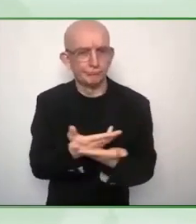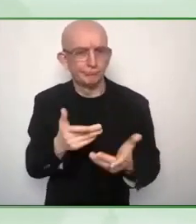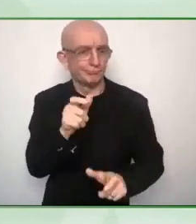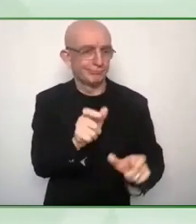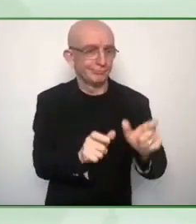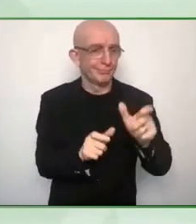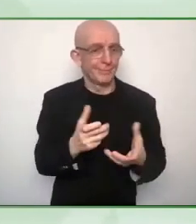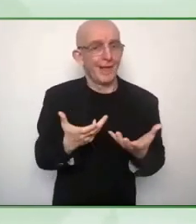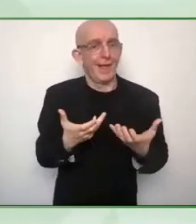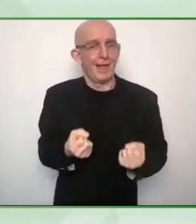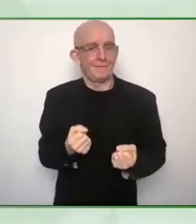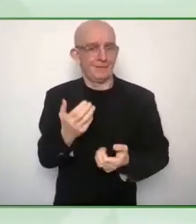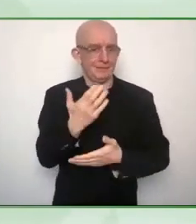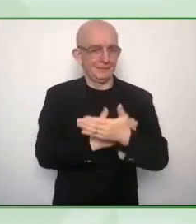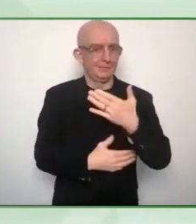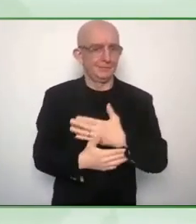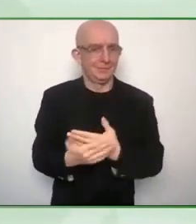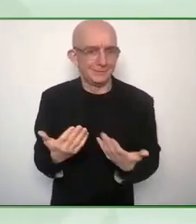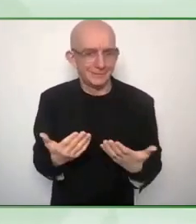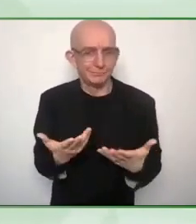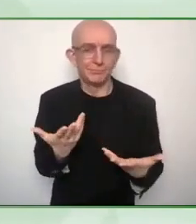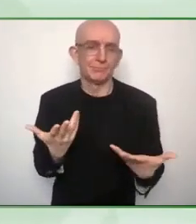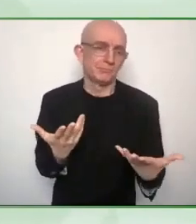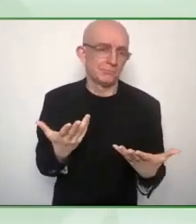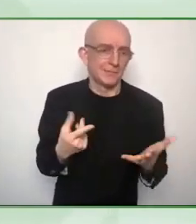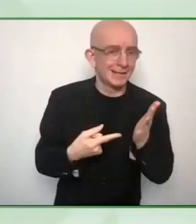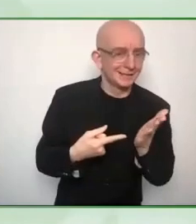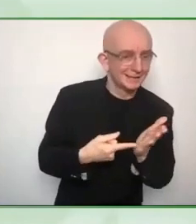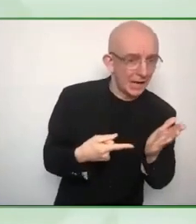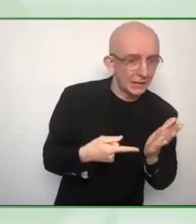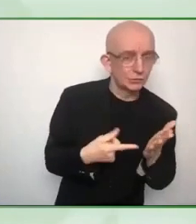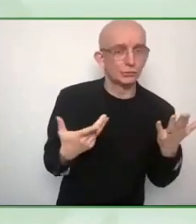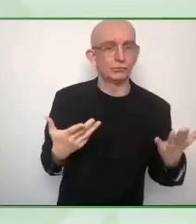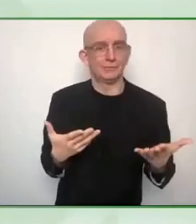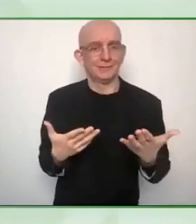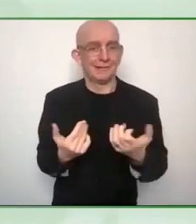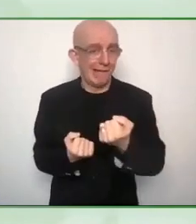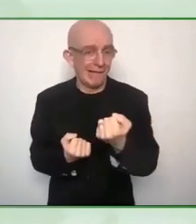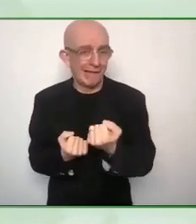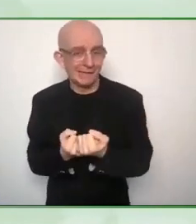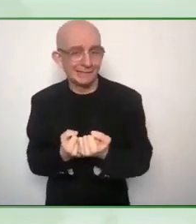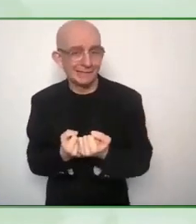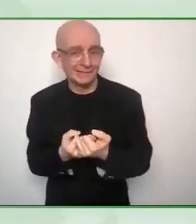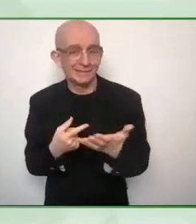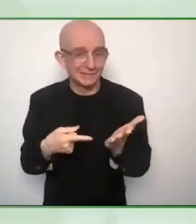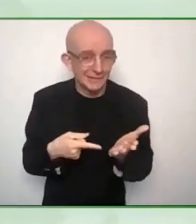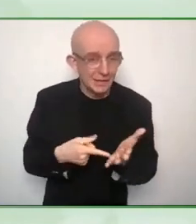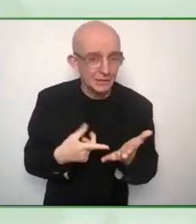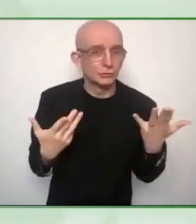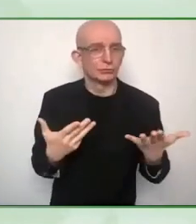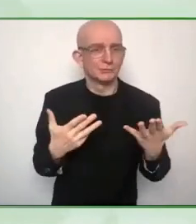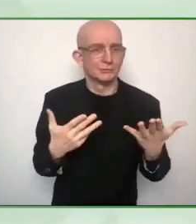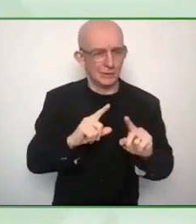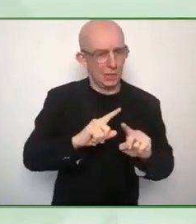and eliminating barriers to economic empowerment, as I said before. So we identified